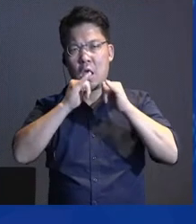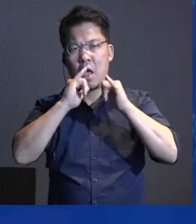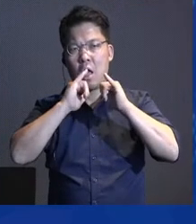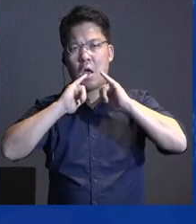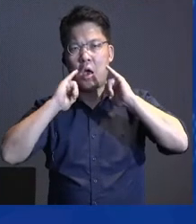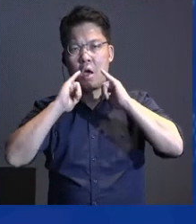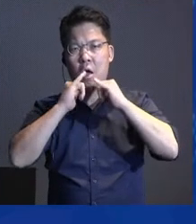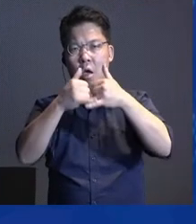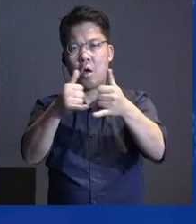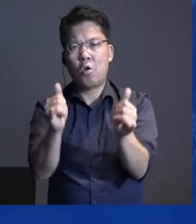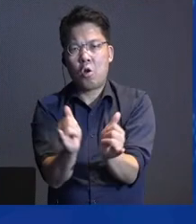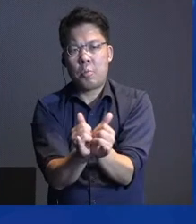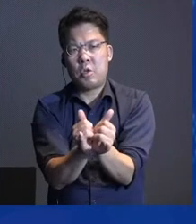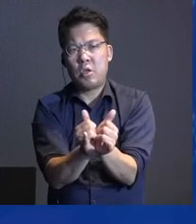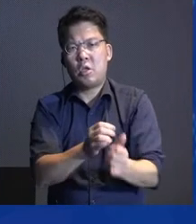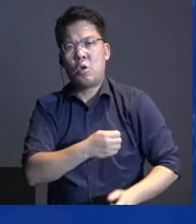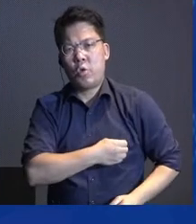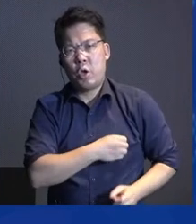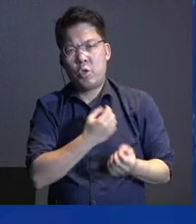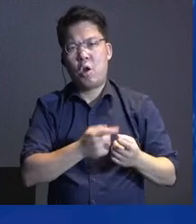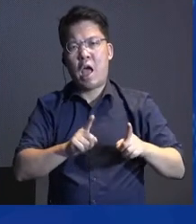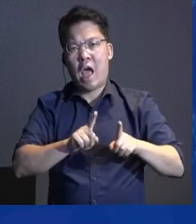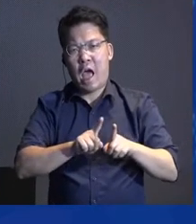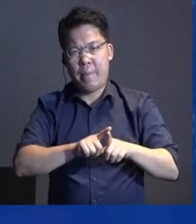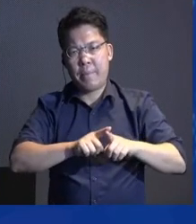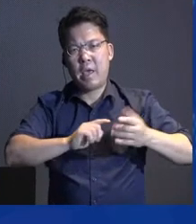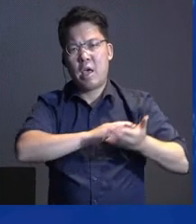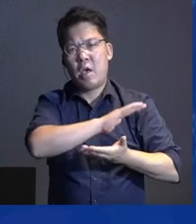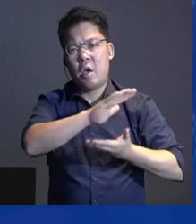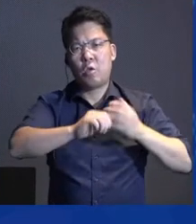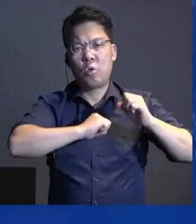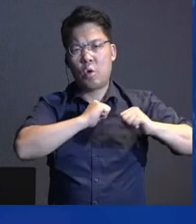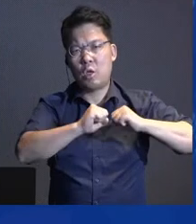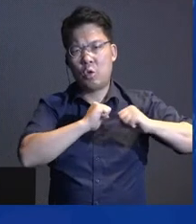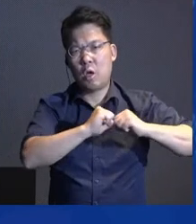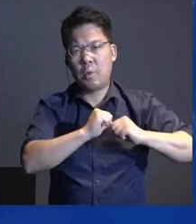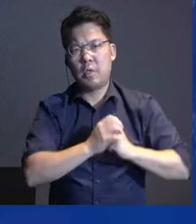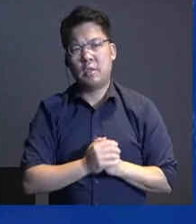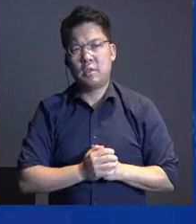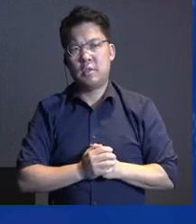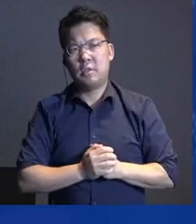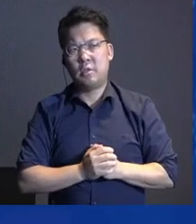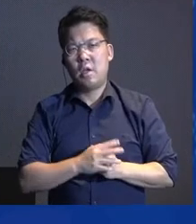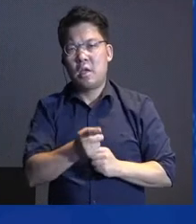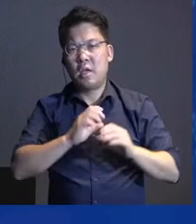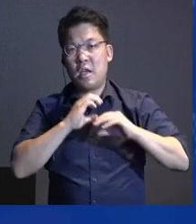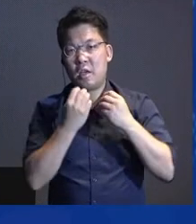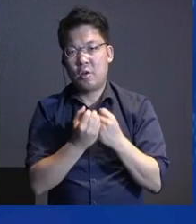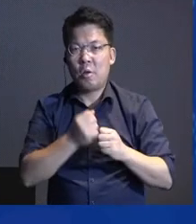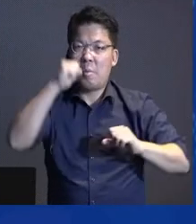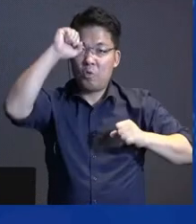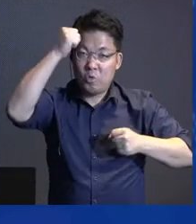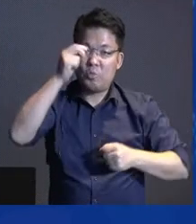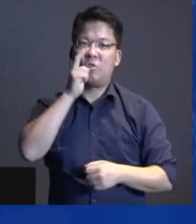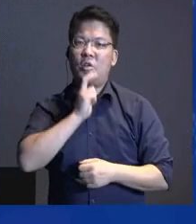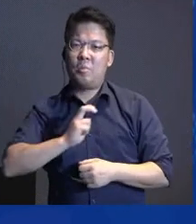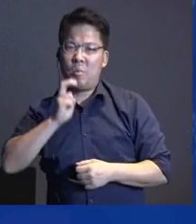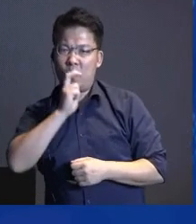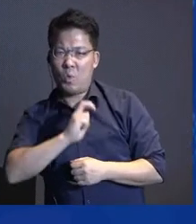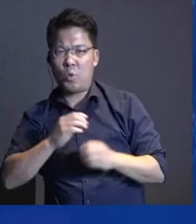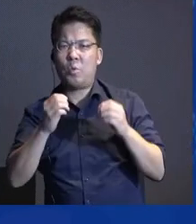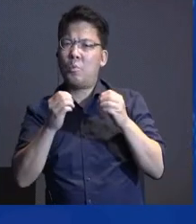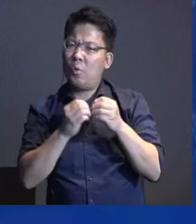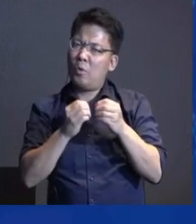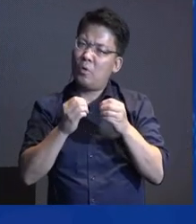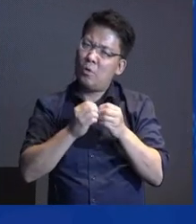the club organize social activities for members, like singing or dancing, poetry, or for people who are bedridden